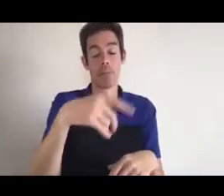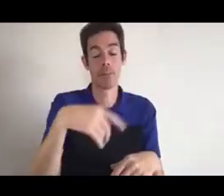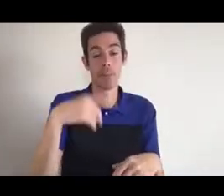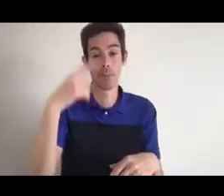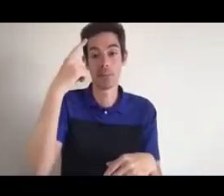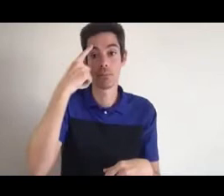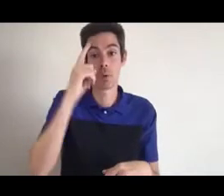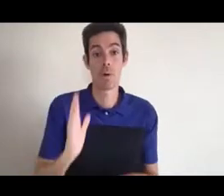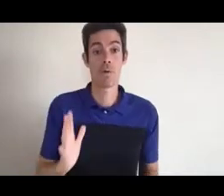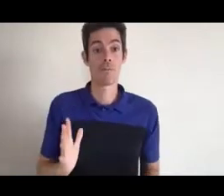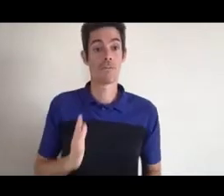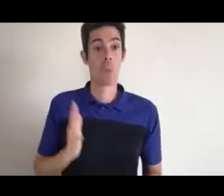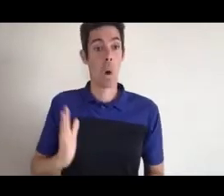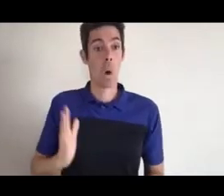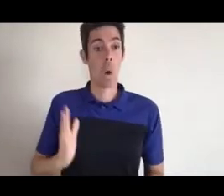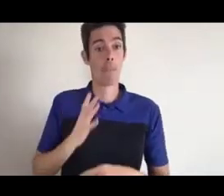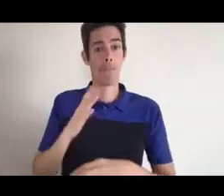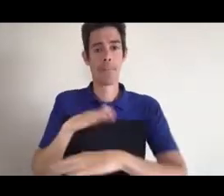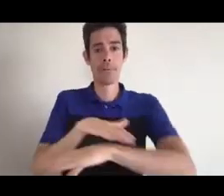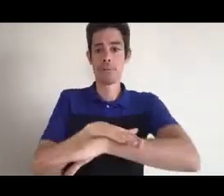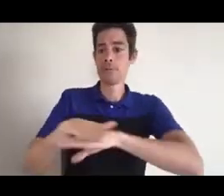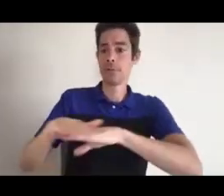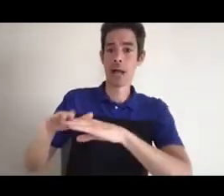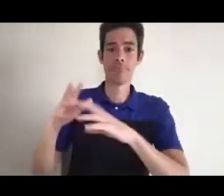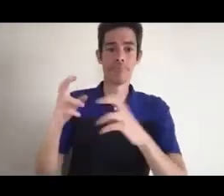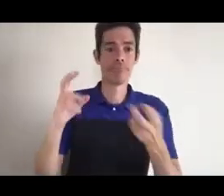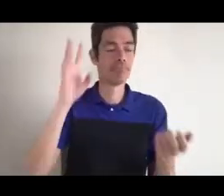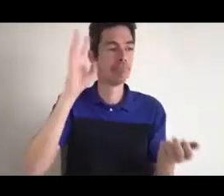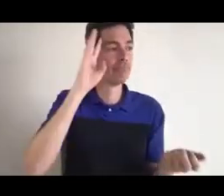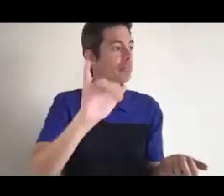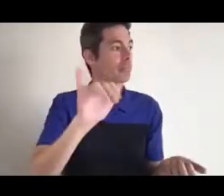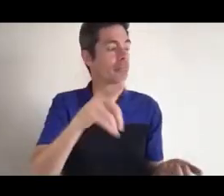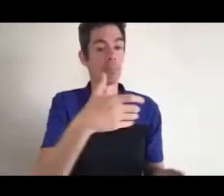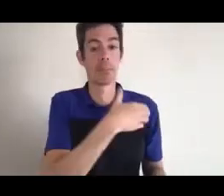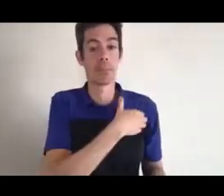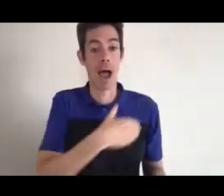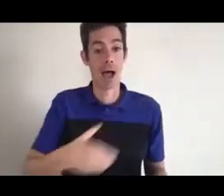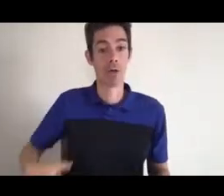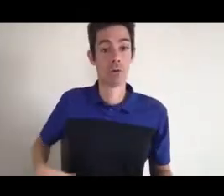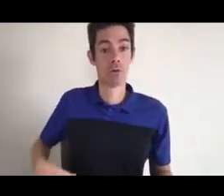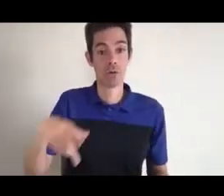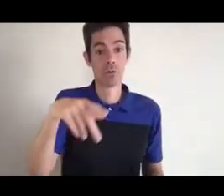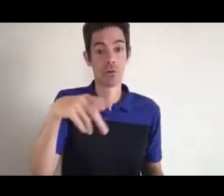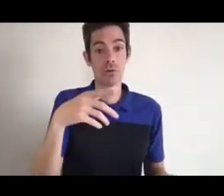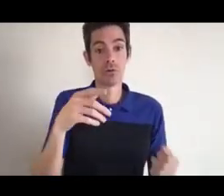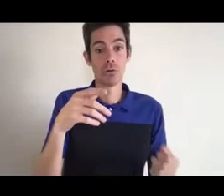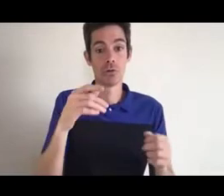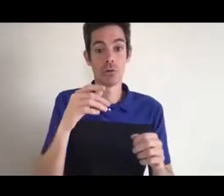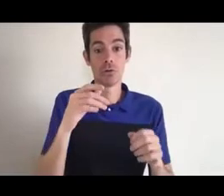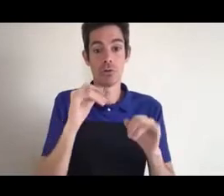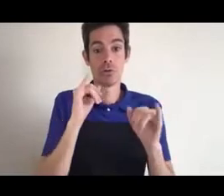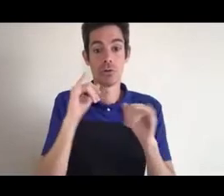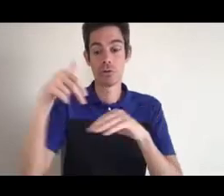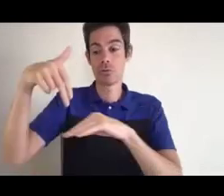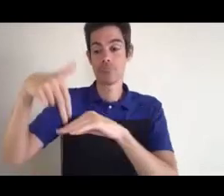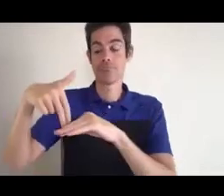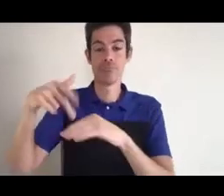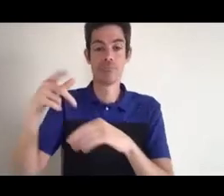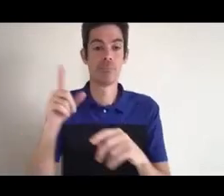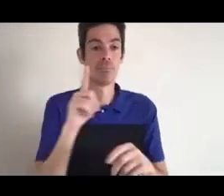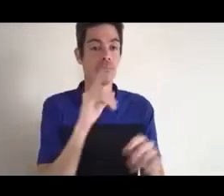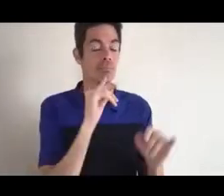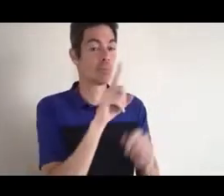questions instead of facial expressions. So formal stage, for example, maybe a